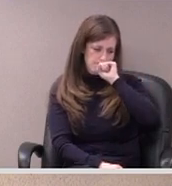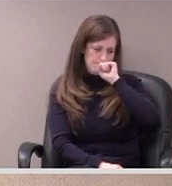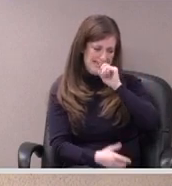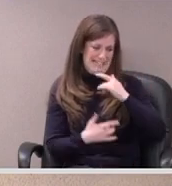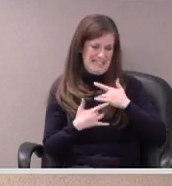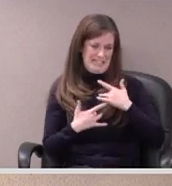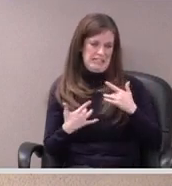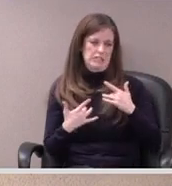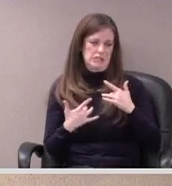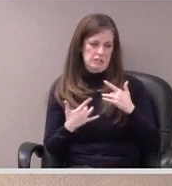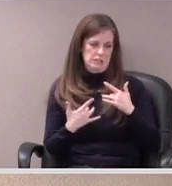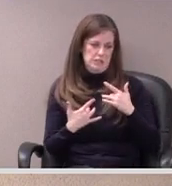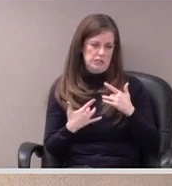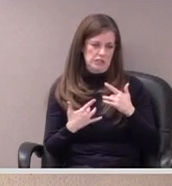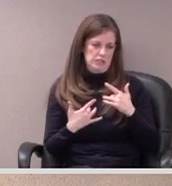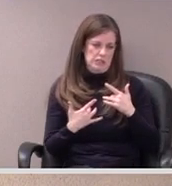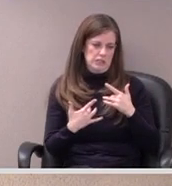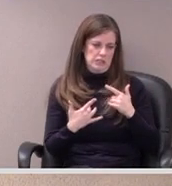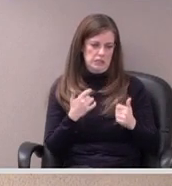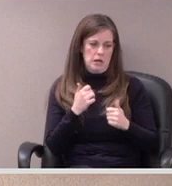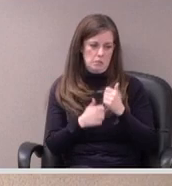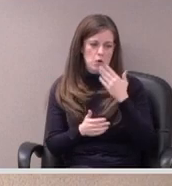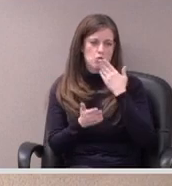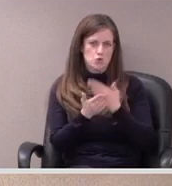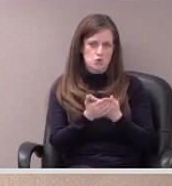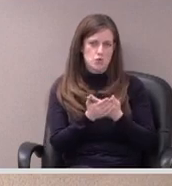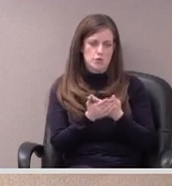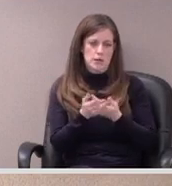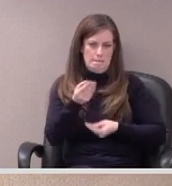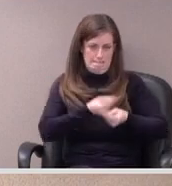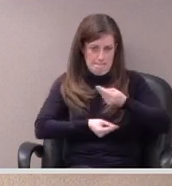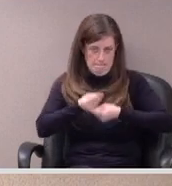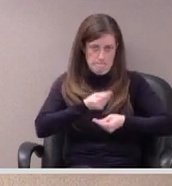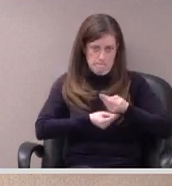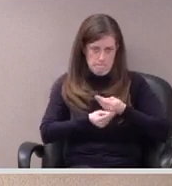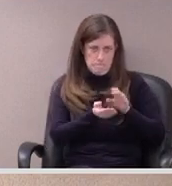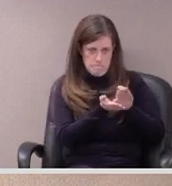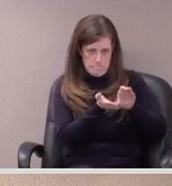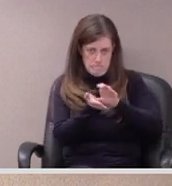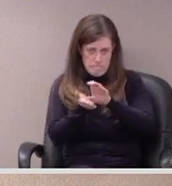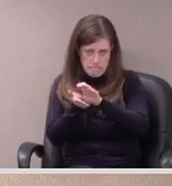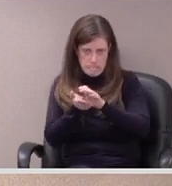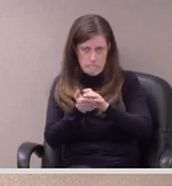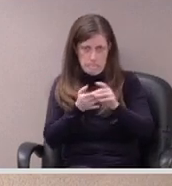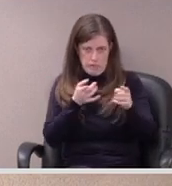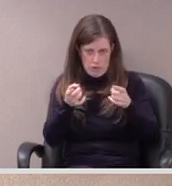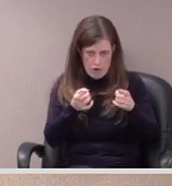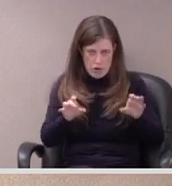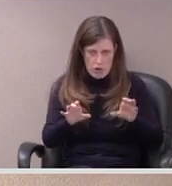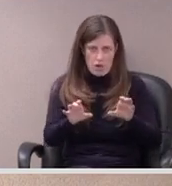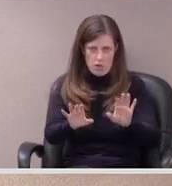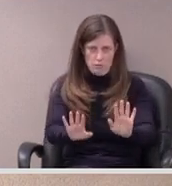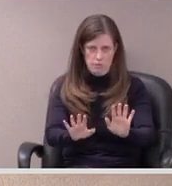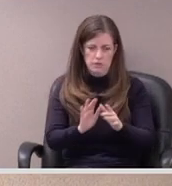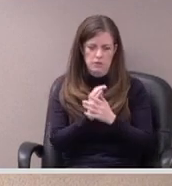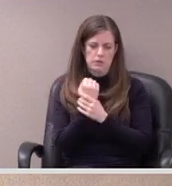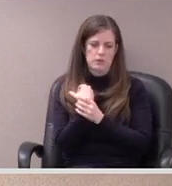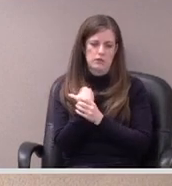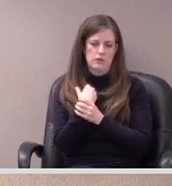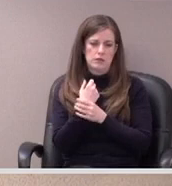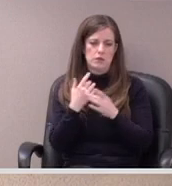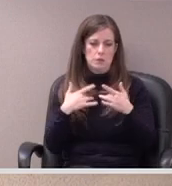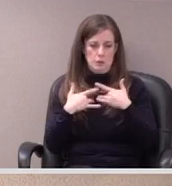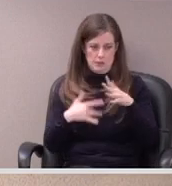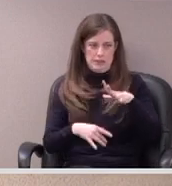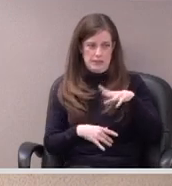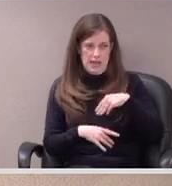generally, for I think most good budgeting, for most good operating budgets, would take into